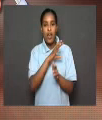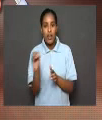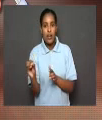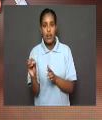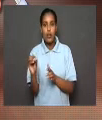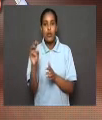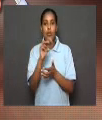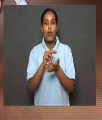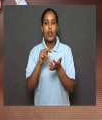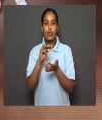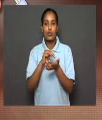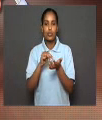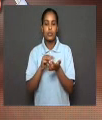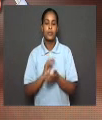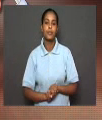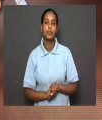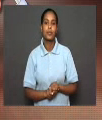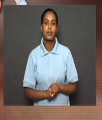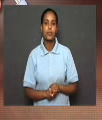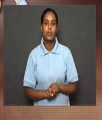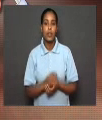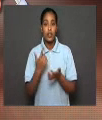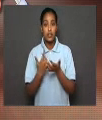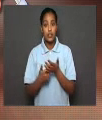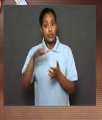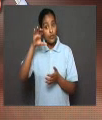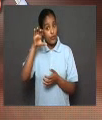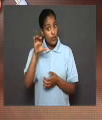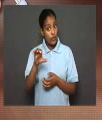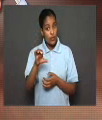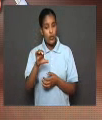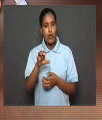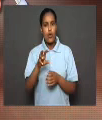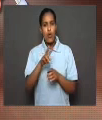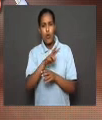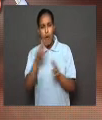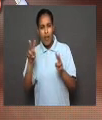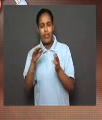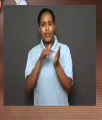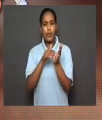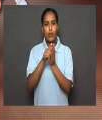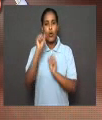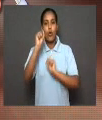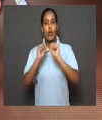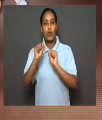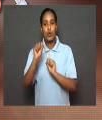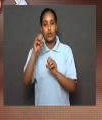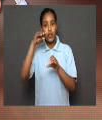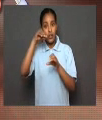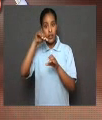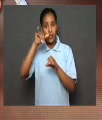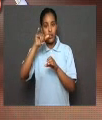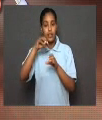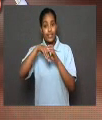ions and molecules. These forces are quite weak compared